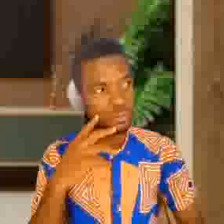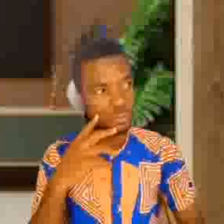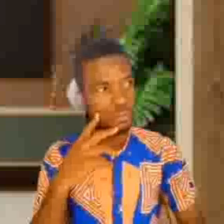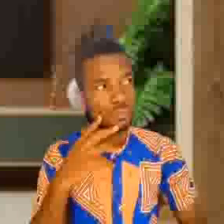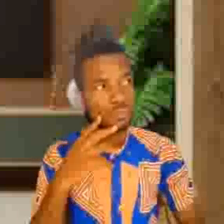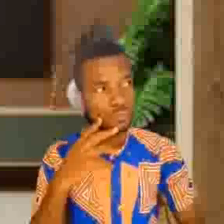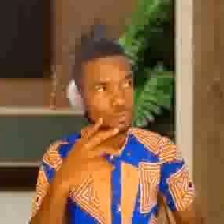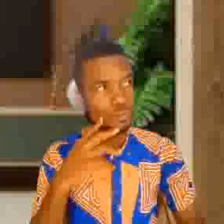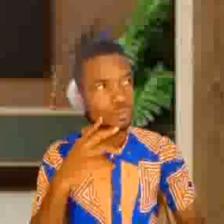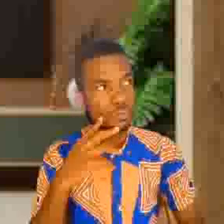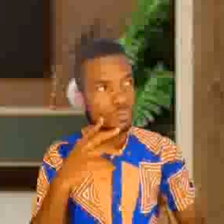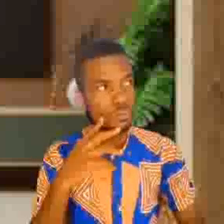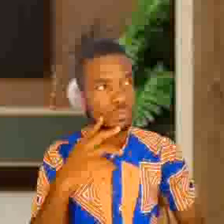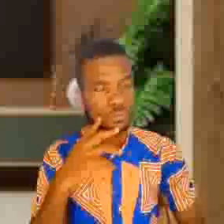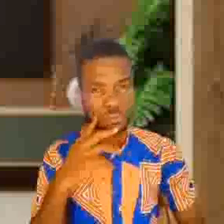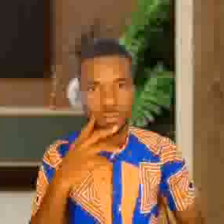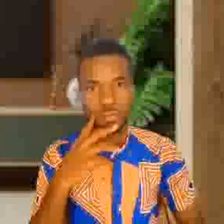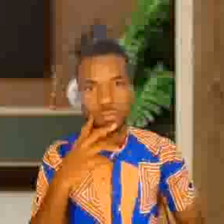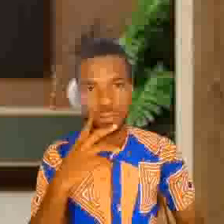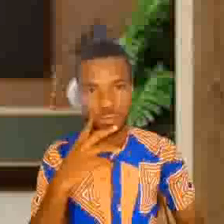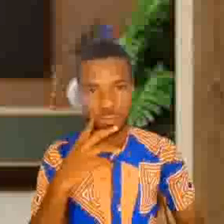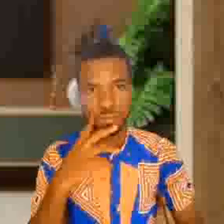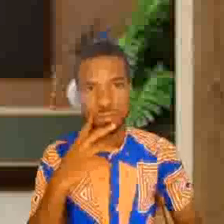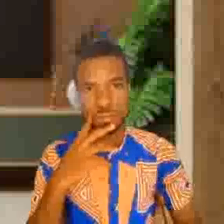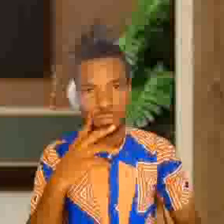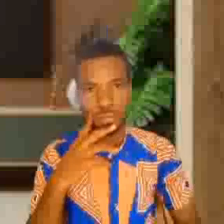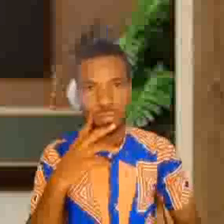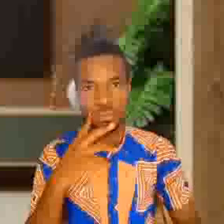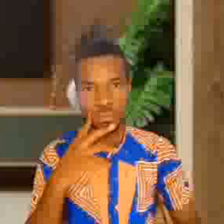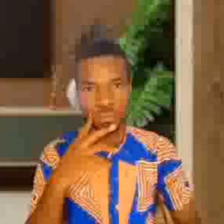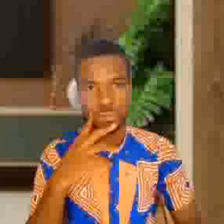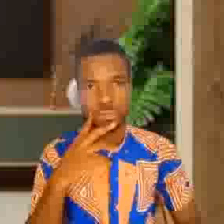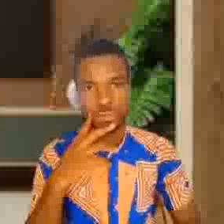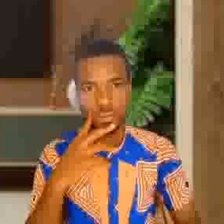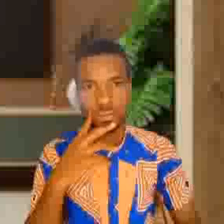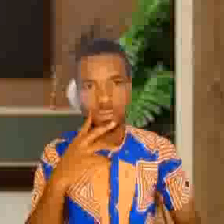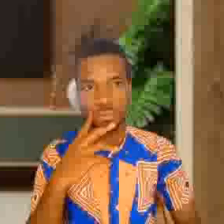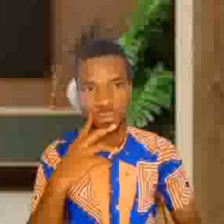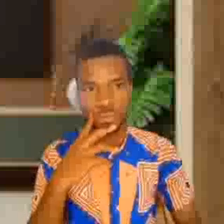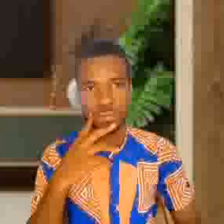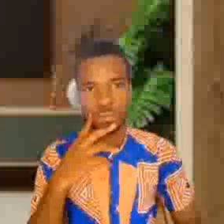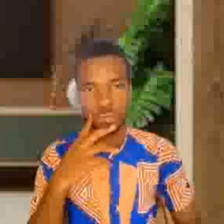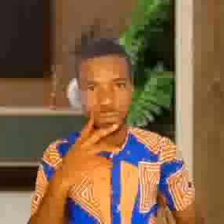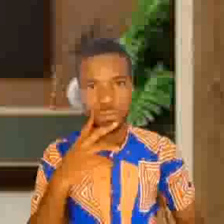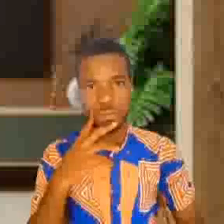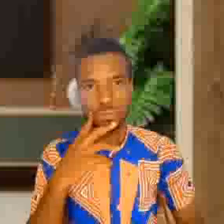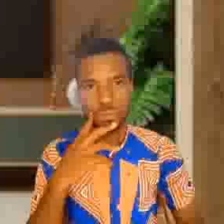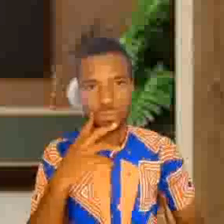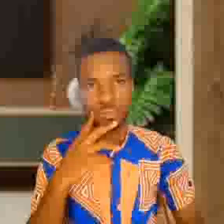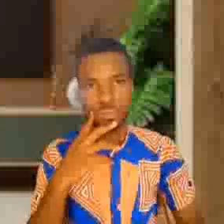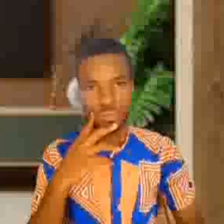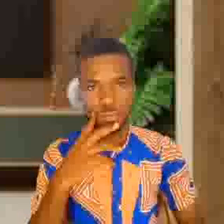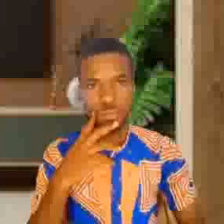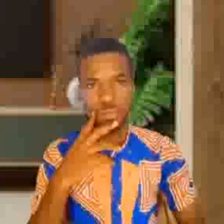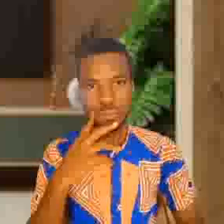being taught are not taught the way to receive guidance. Prosperity is not a function. Oh my God, we were here. What